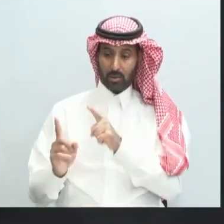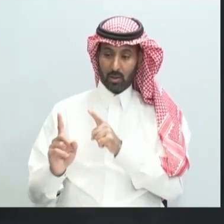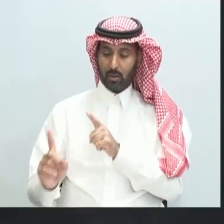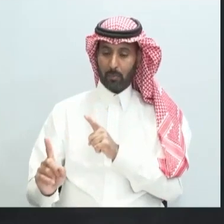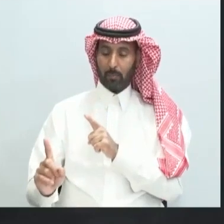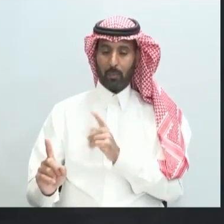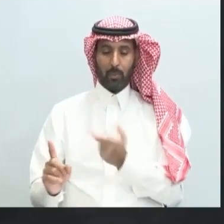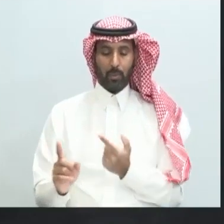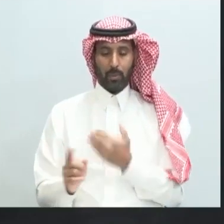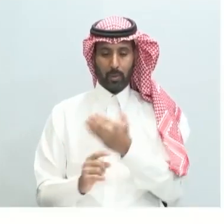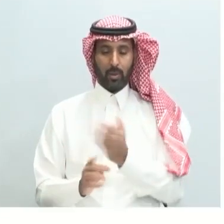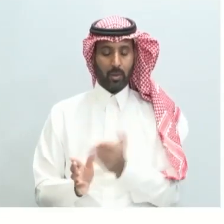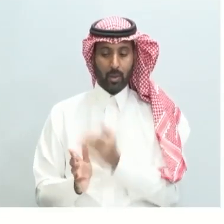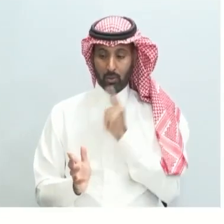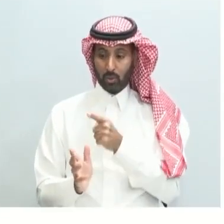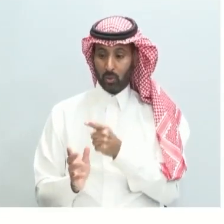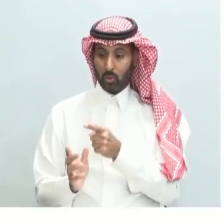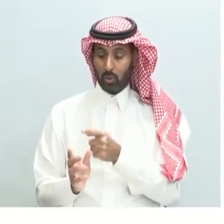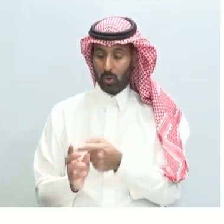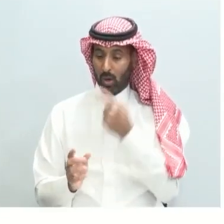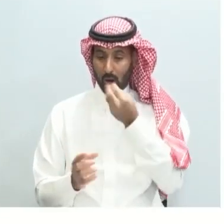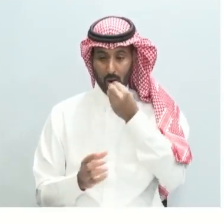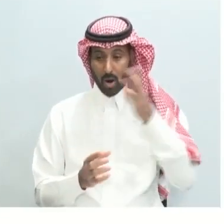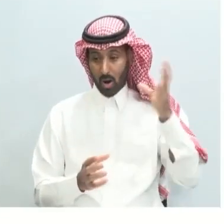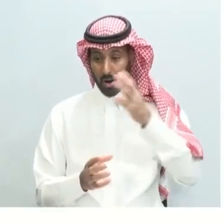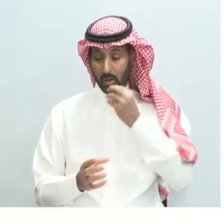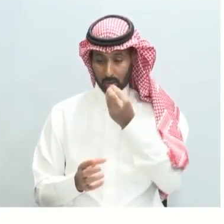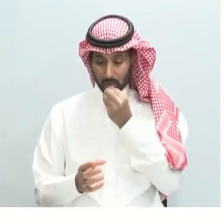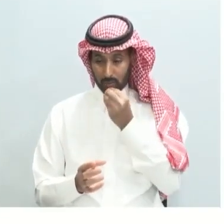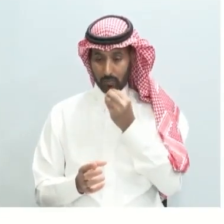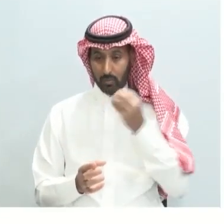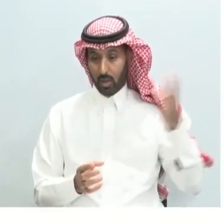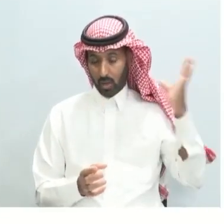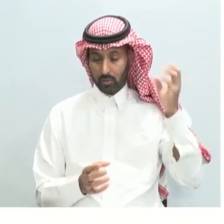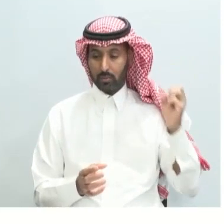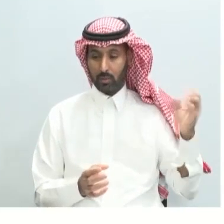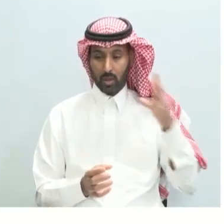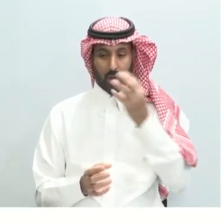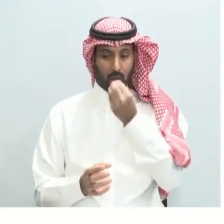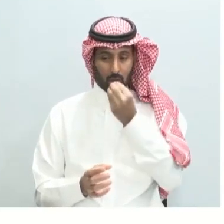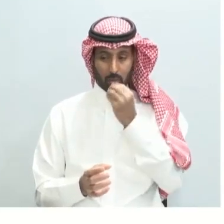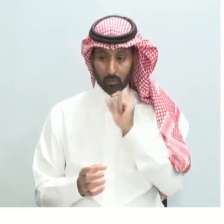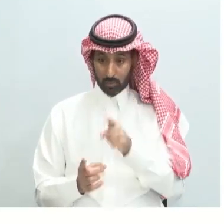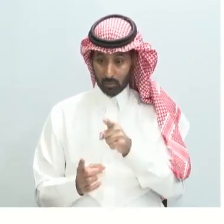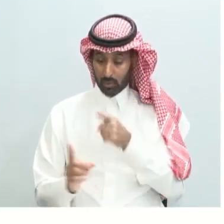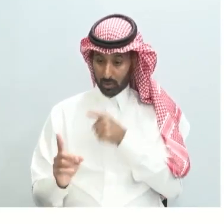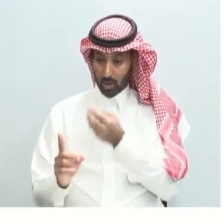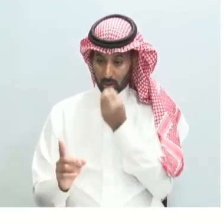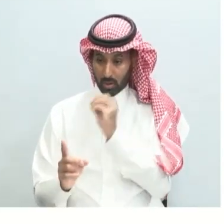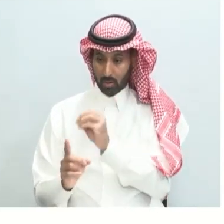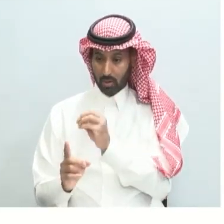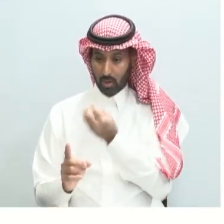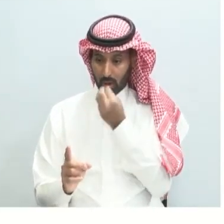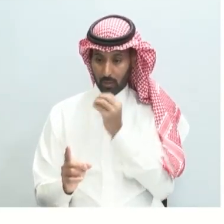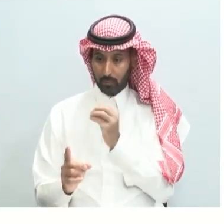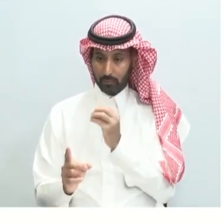question. Did you have breakfast in the morning? Did you have breakfast in